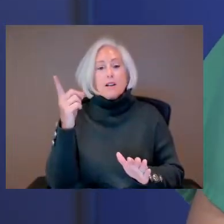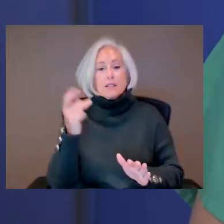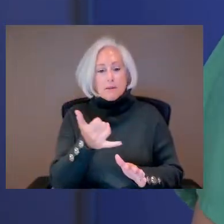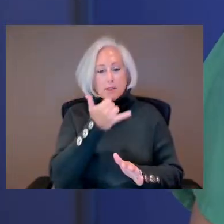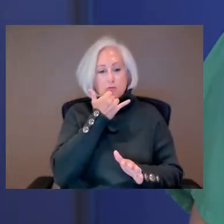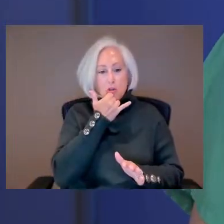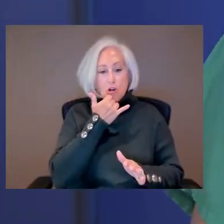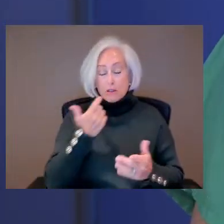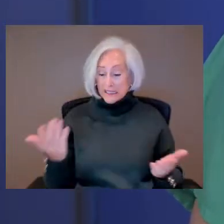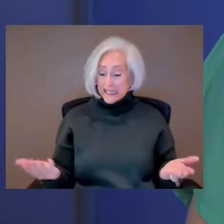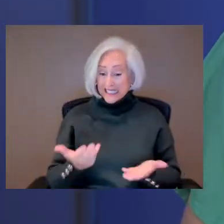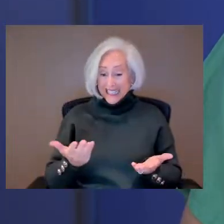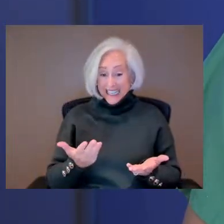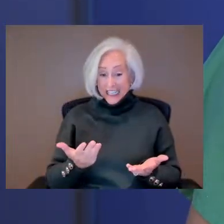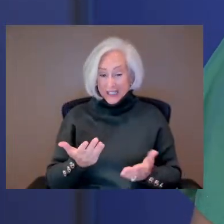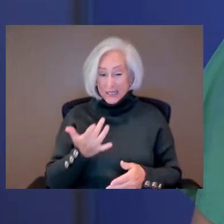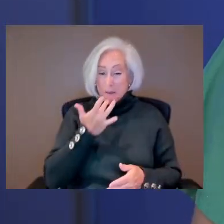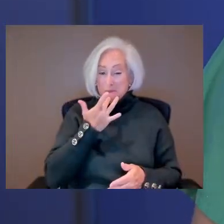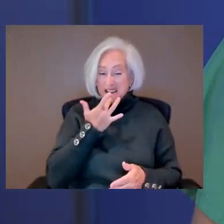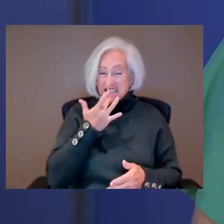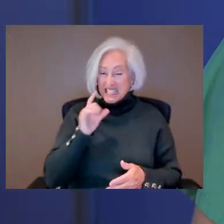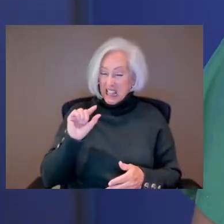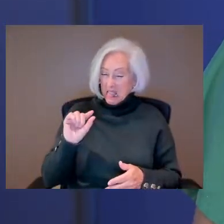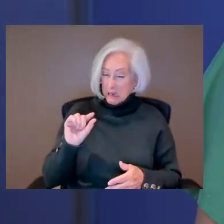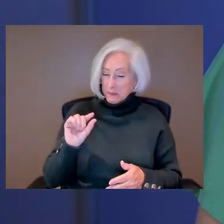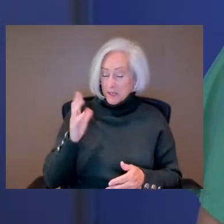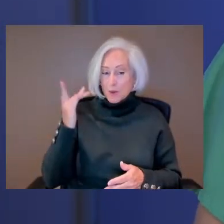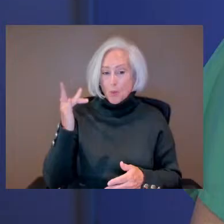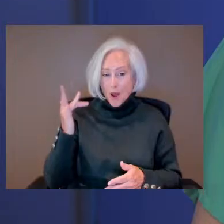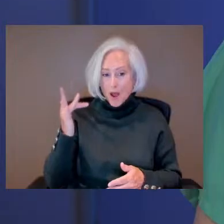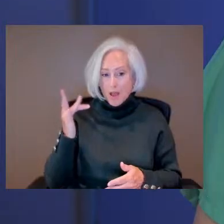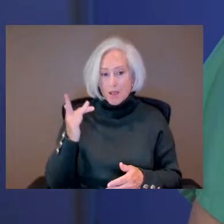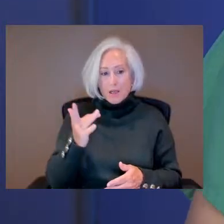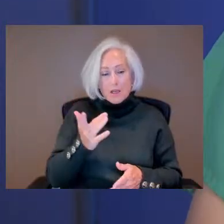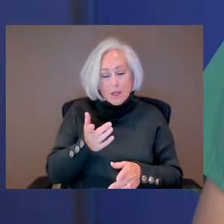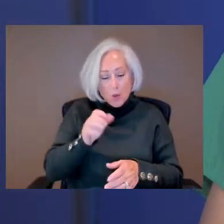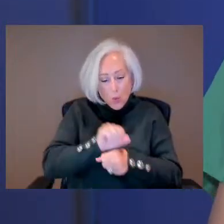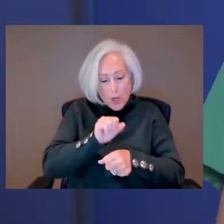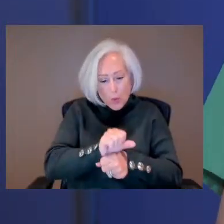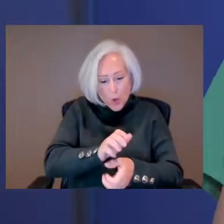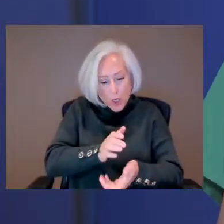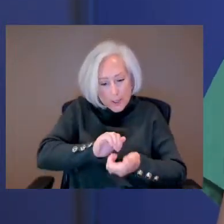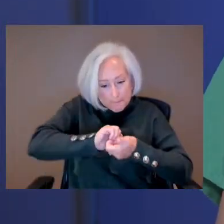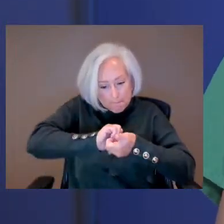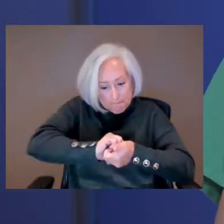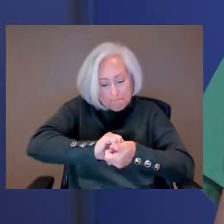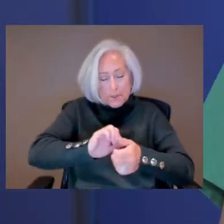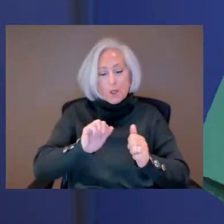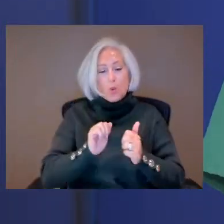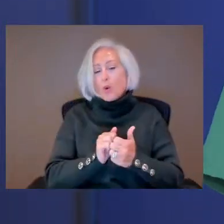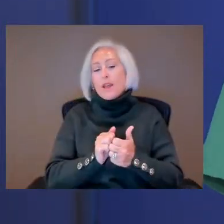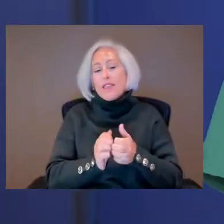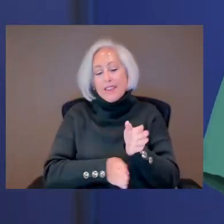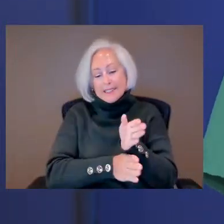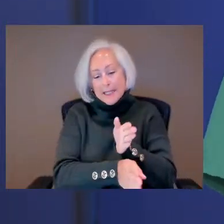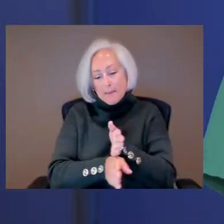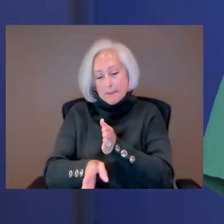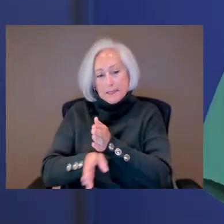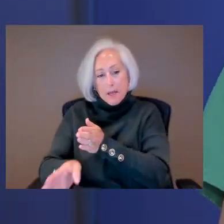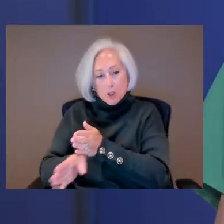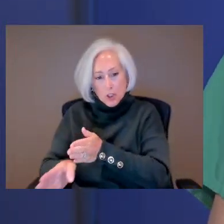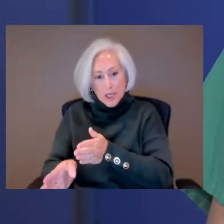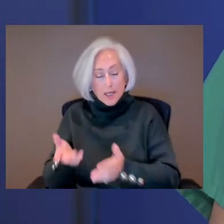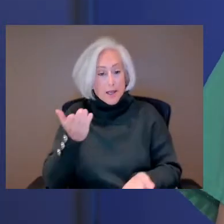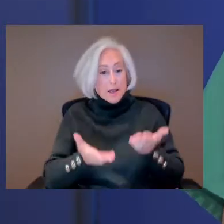work very closely with a lot of other subspecialties. And so sometimes a patient may be recently diagnosed with